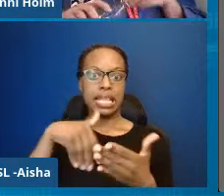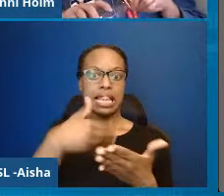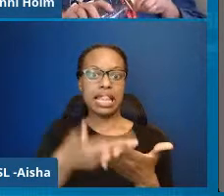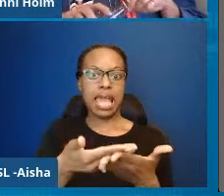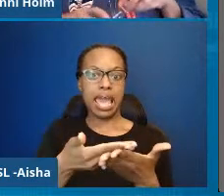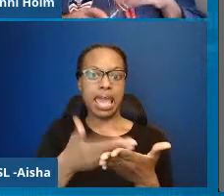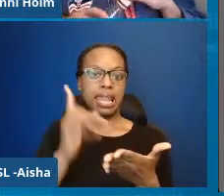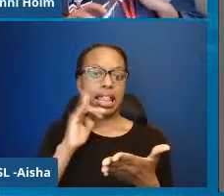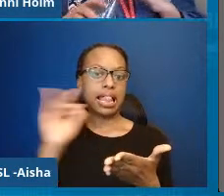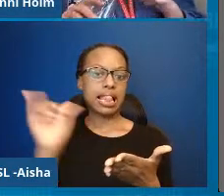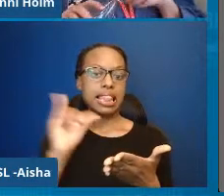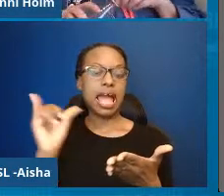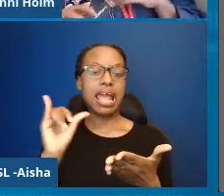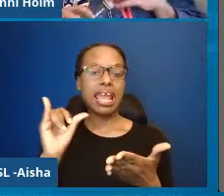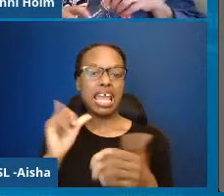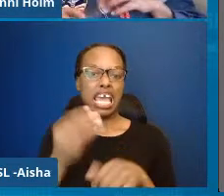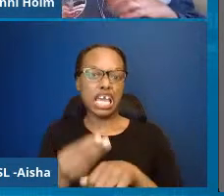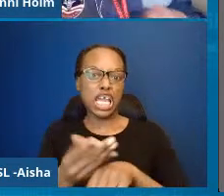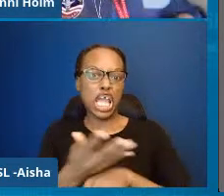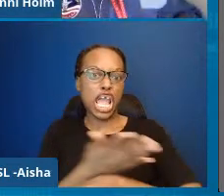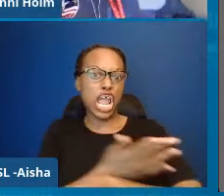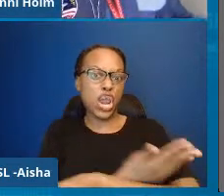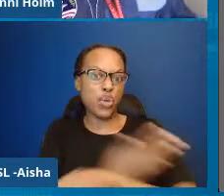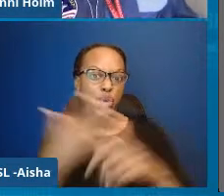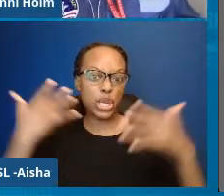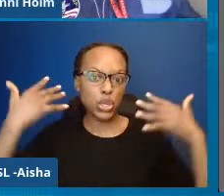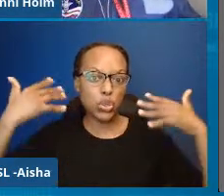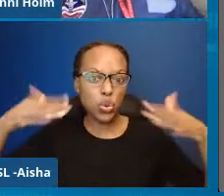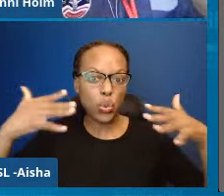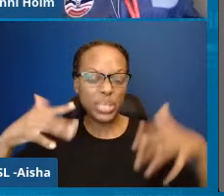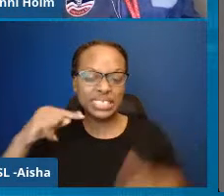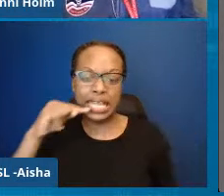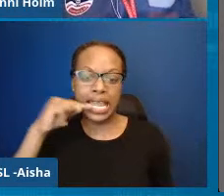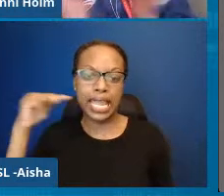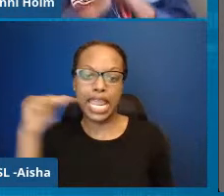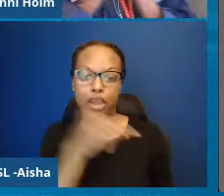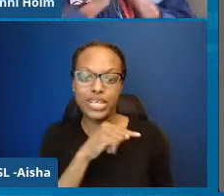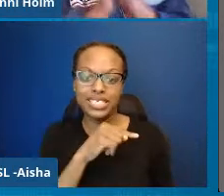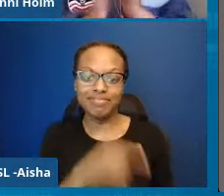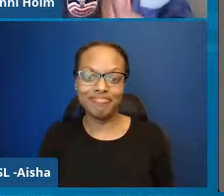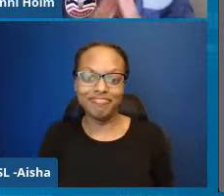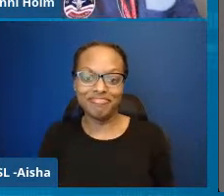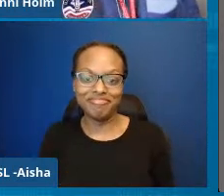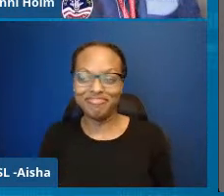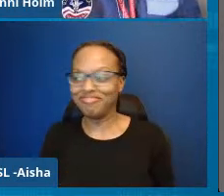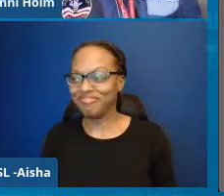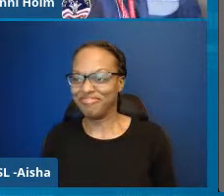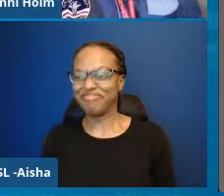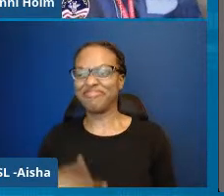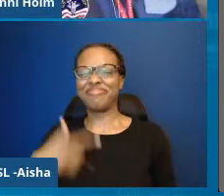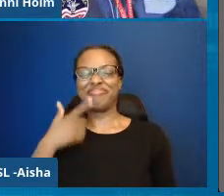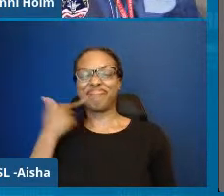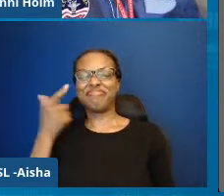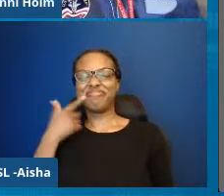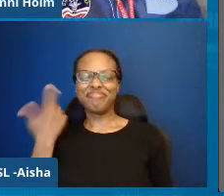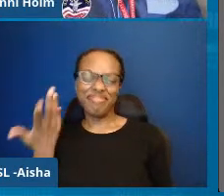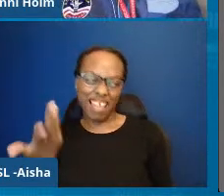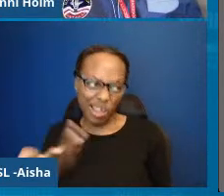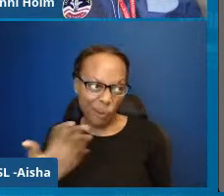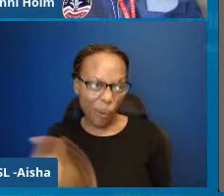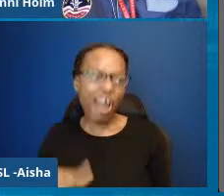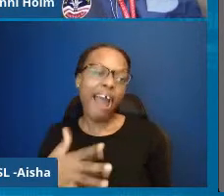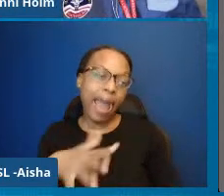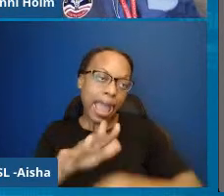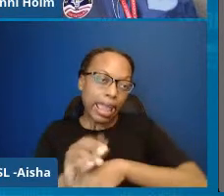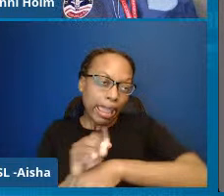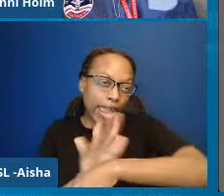like an hairy, noisy carrot. Awesome. Well, there's nothing like a hairy, noisy carrot, right? Especially on the